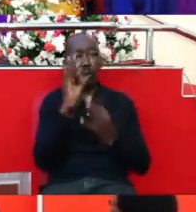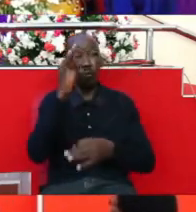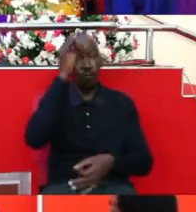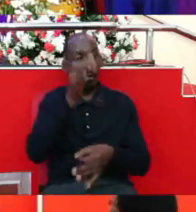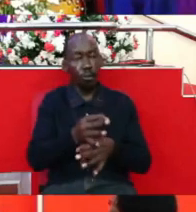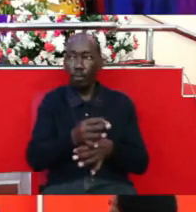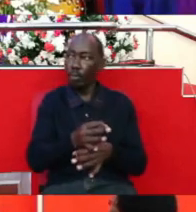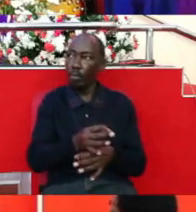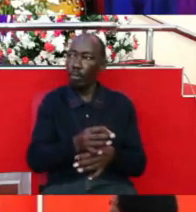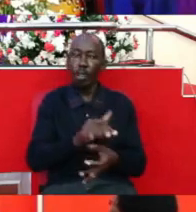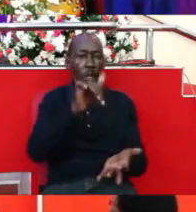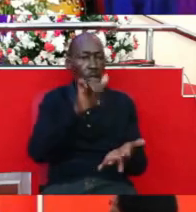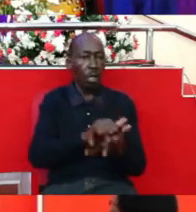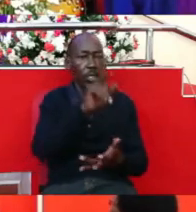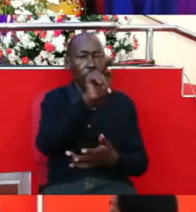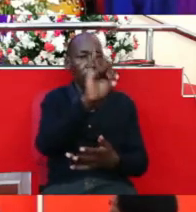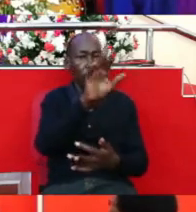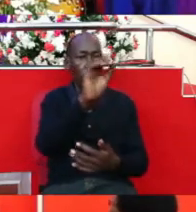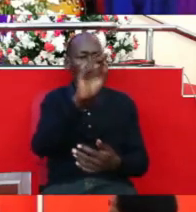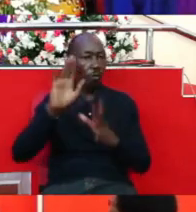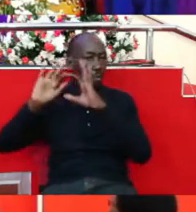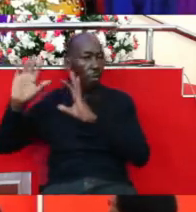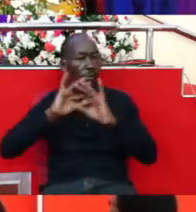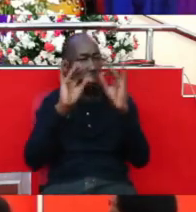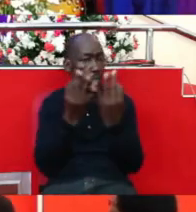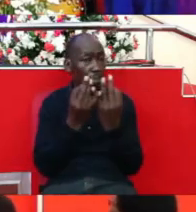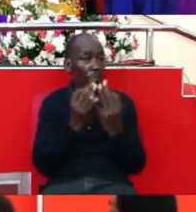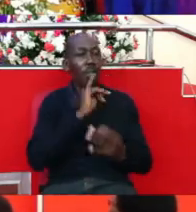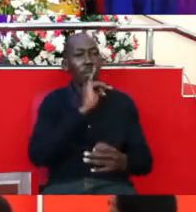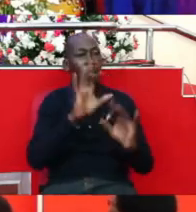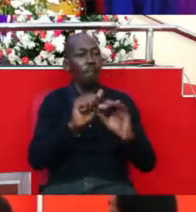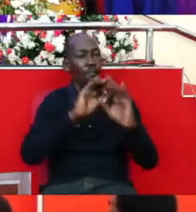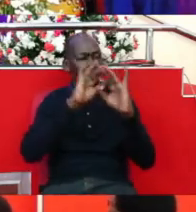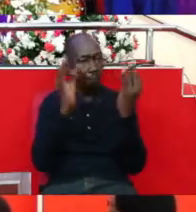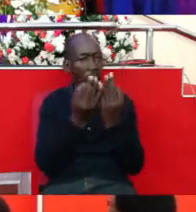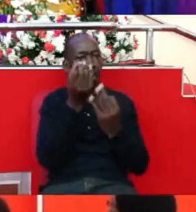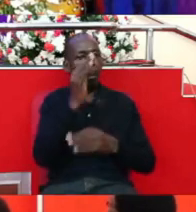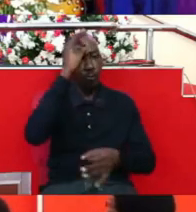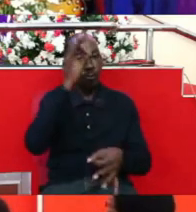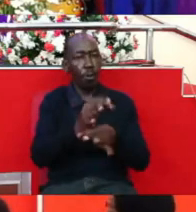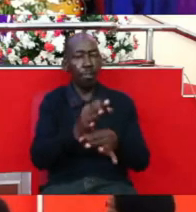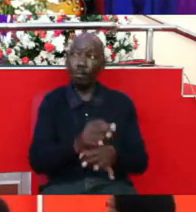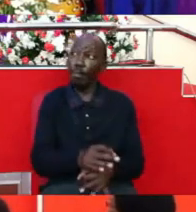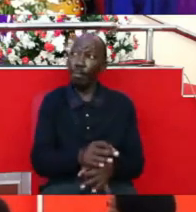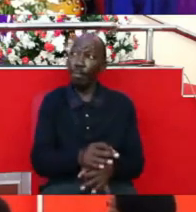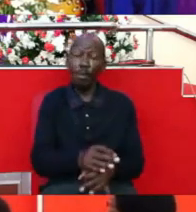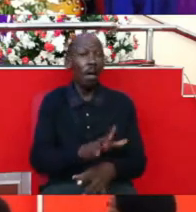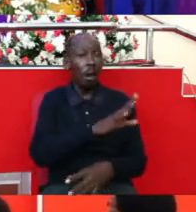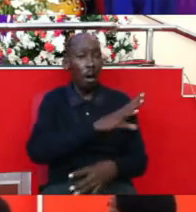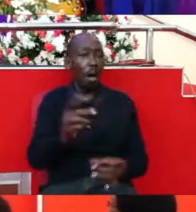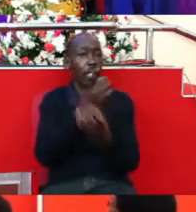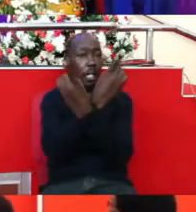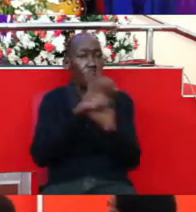ya imani. The Kiroko's family is a family of faith. Ni familia ya imani. And the